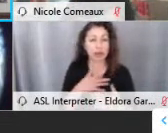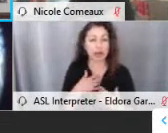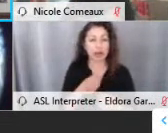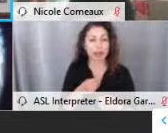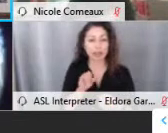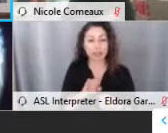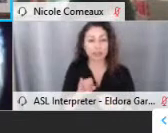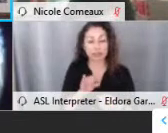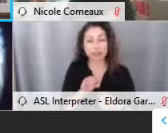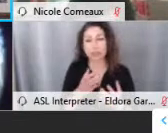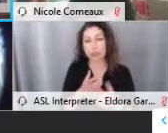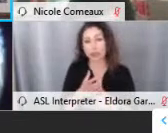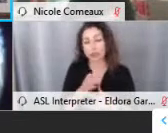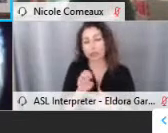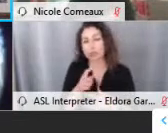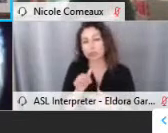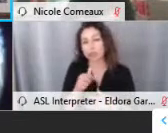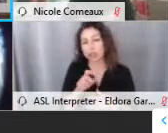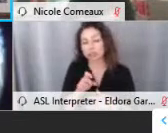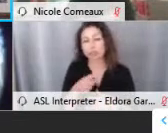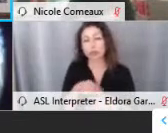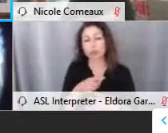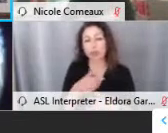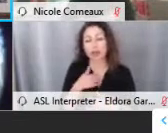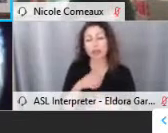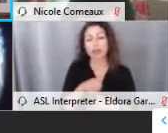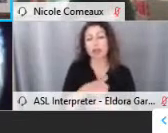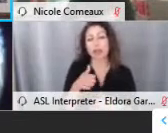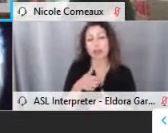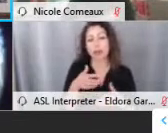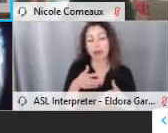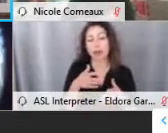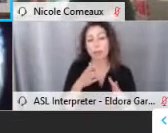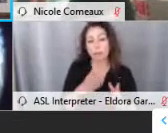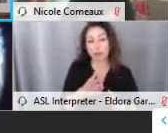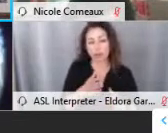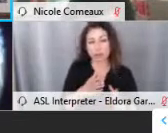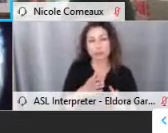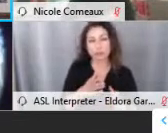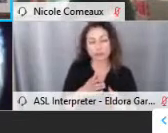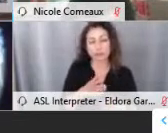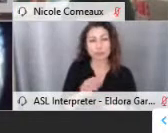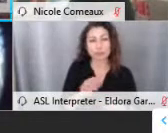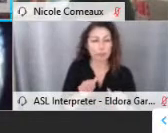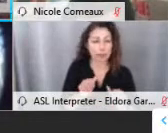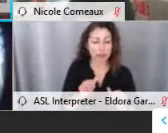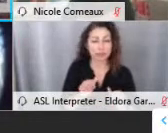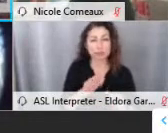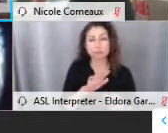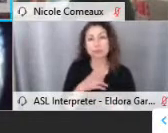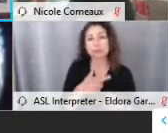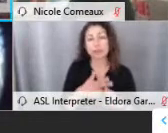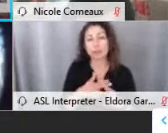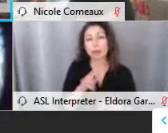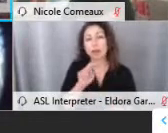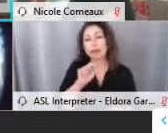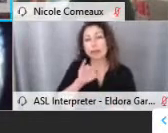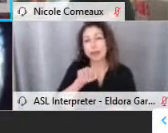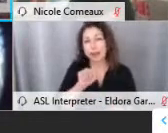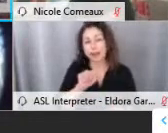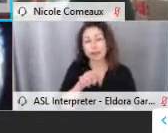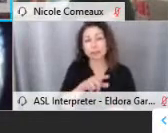insurance coverage through the exchange. And so here we have another potential constituent. All right, this is Nia, who's